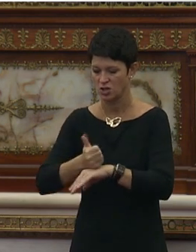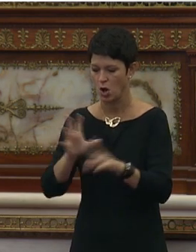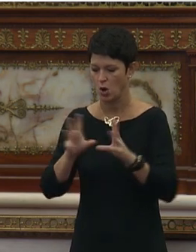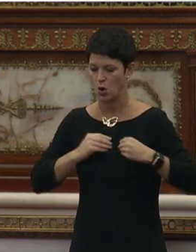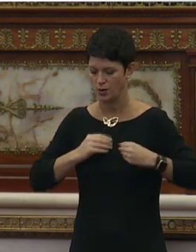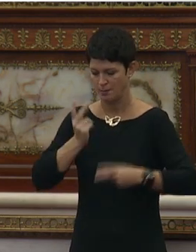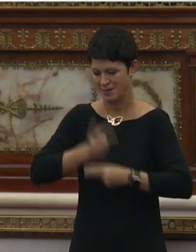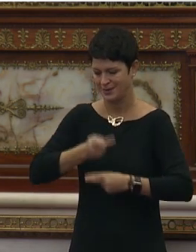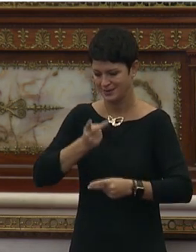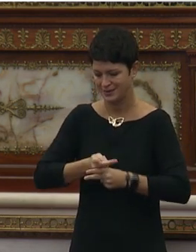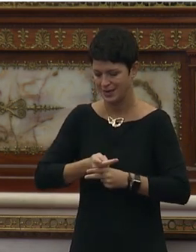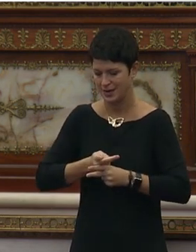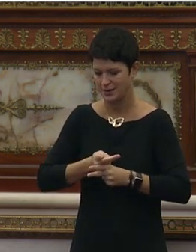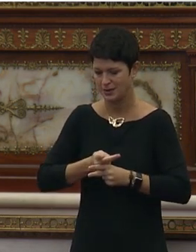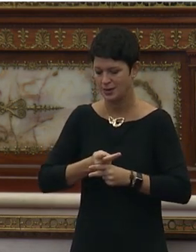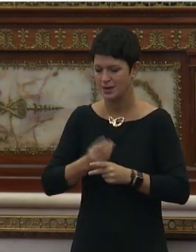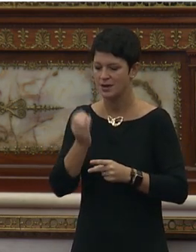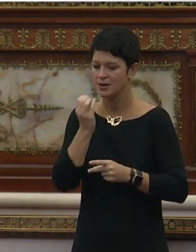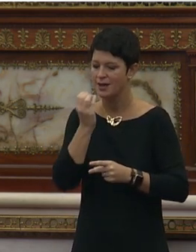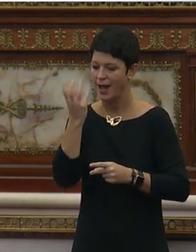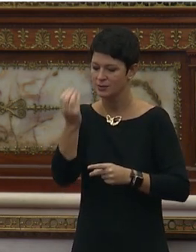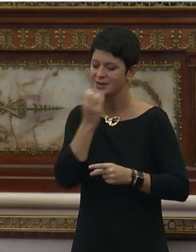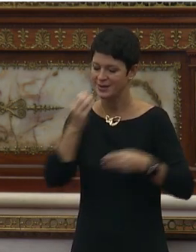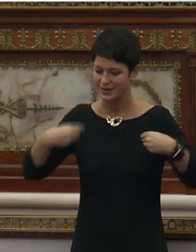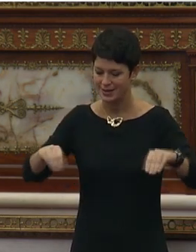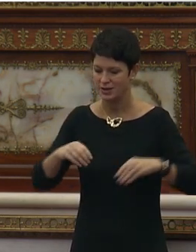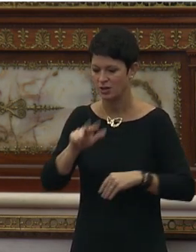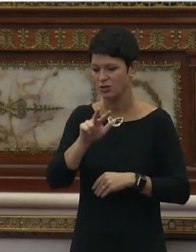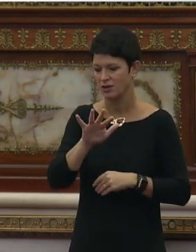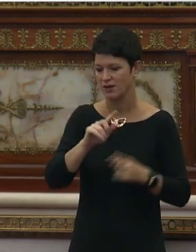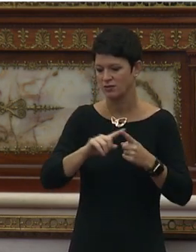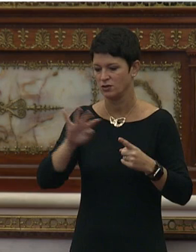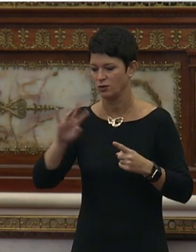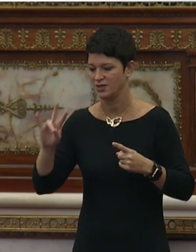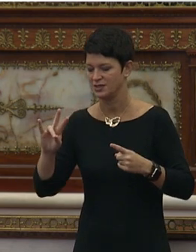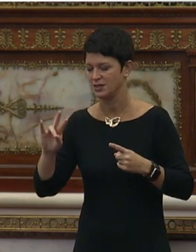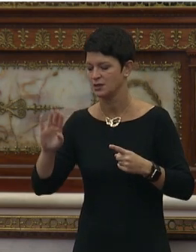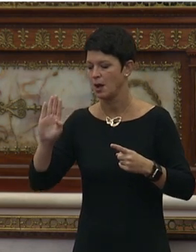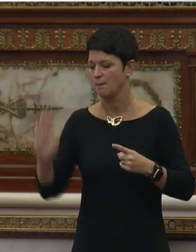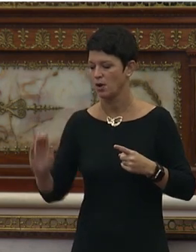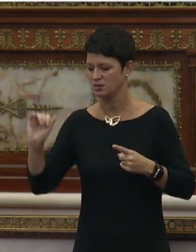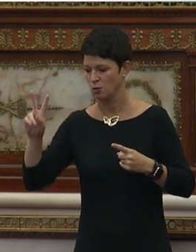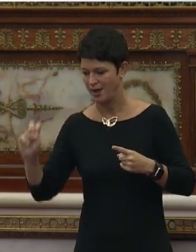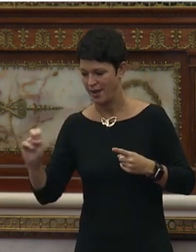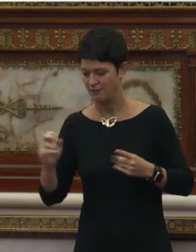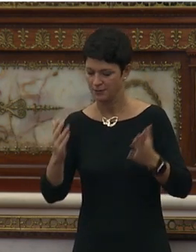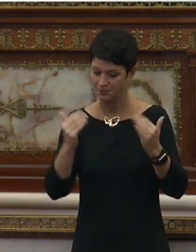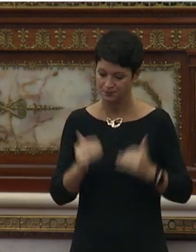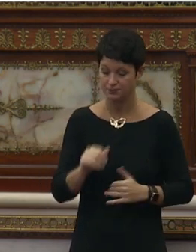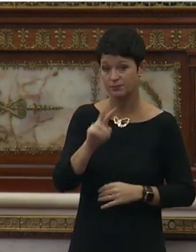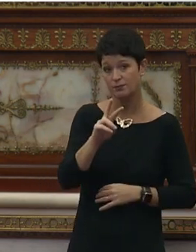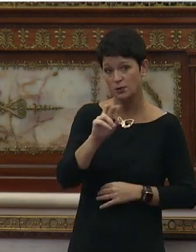and maintain a proposed sidewalk cafe at 4536 through 40 Baltimore Avenue. And bill number